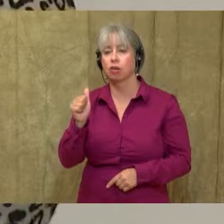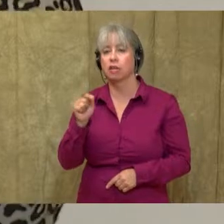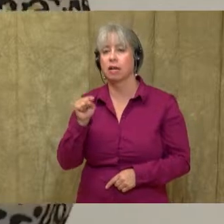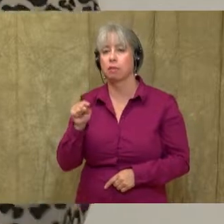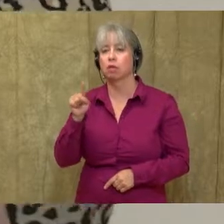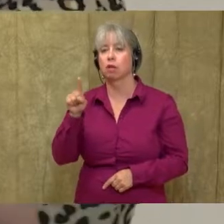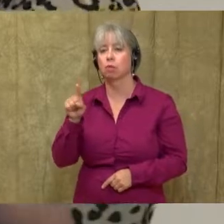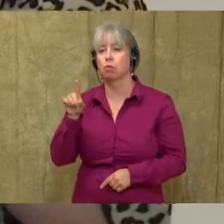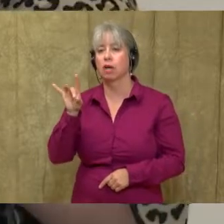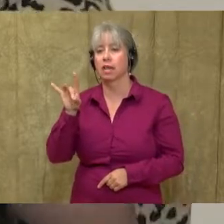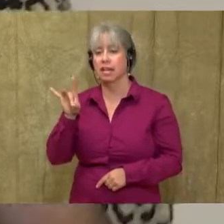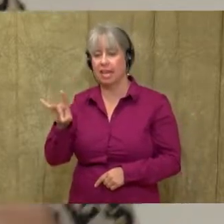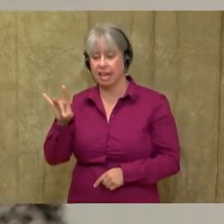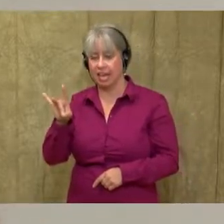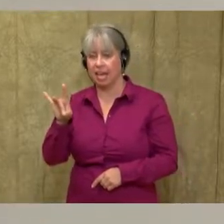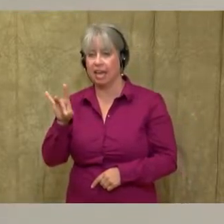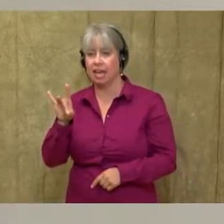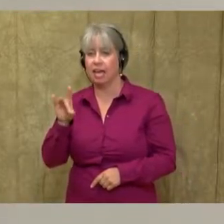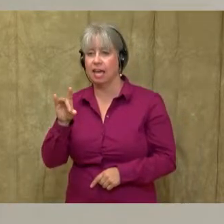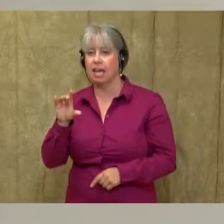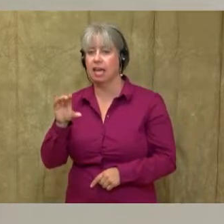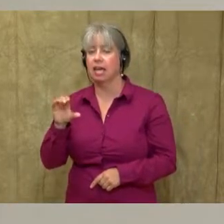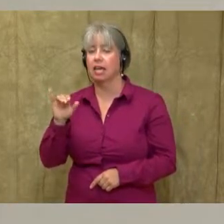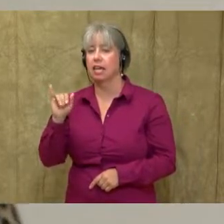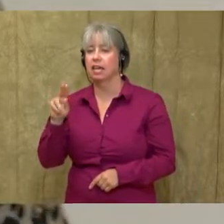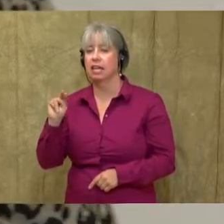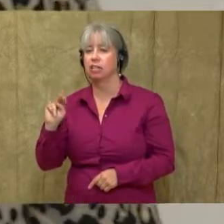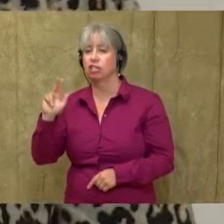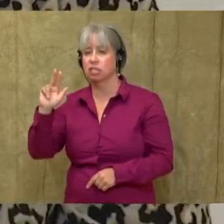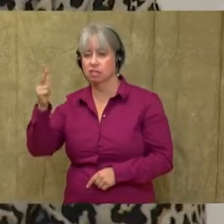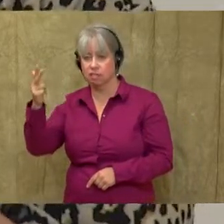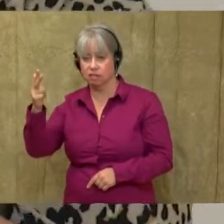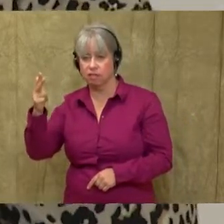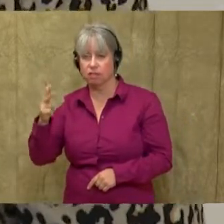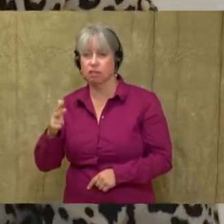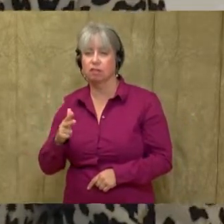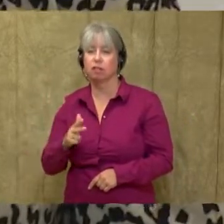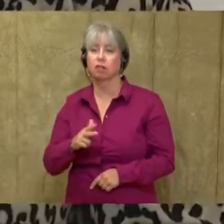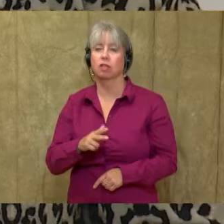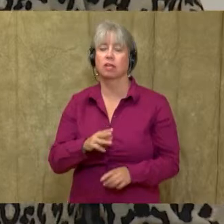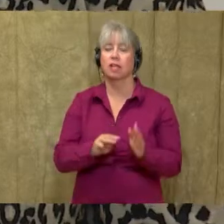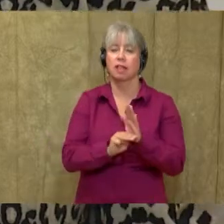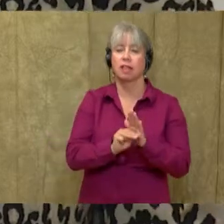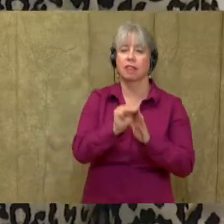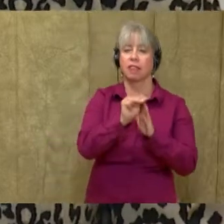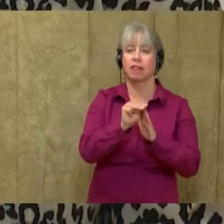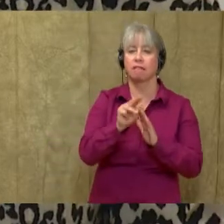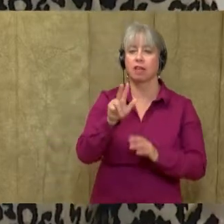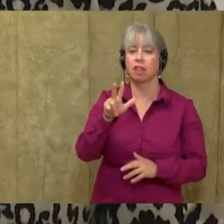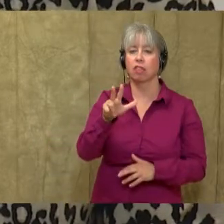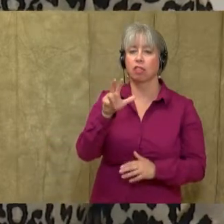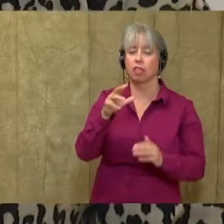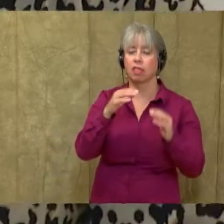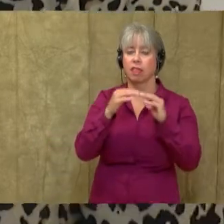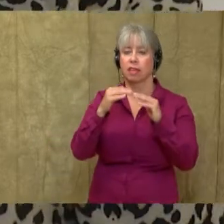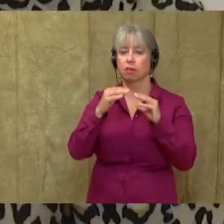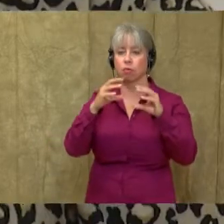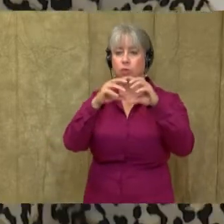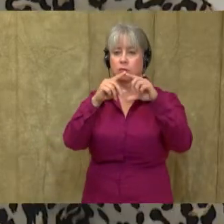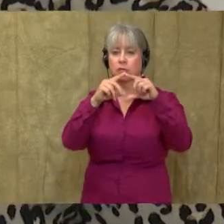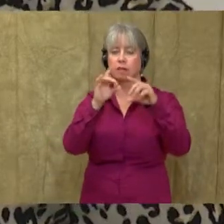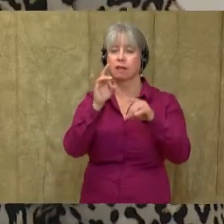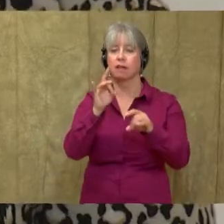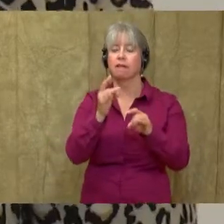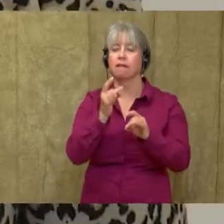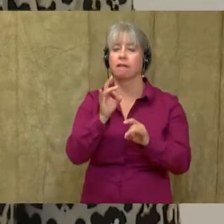310.18 cubic inches. So the volume of this sphere here is 310,